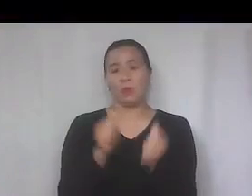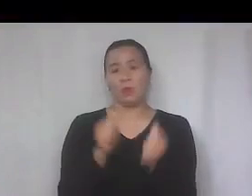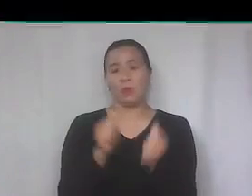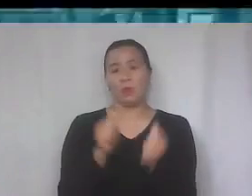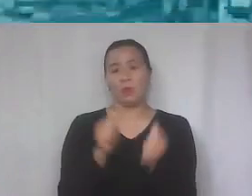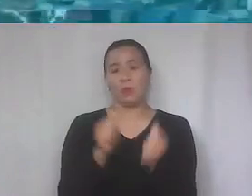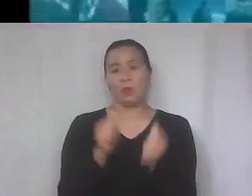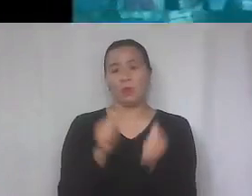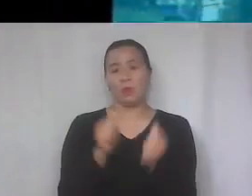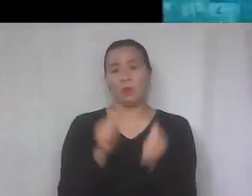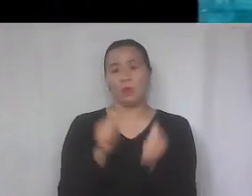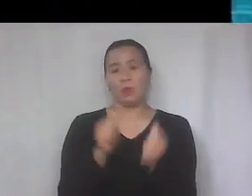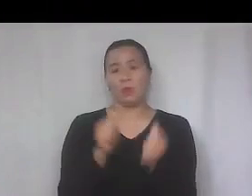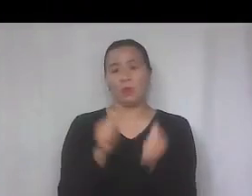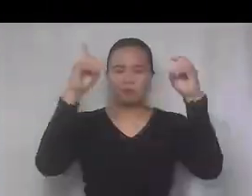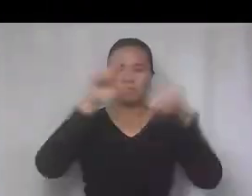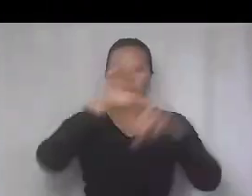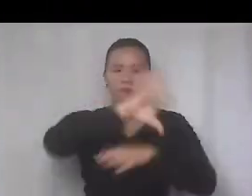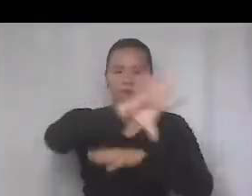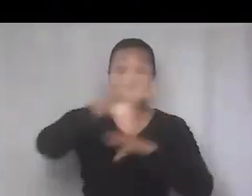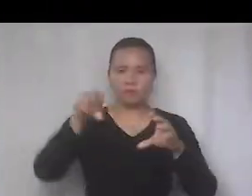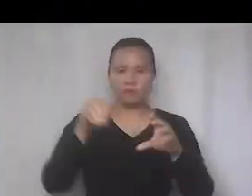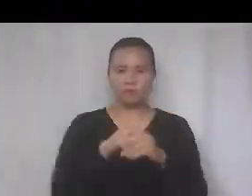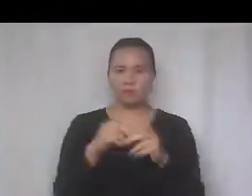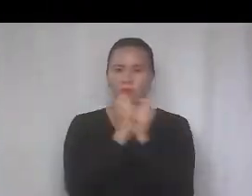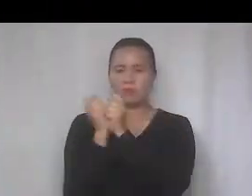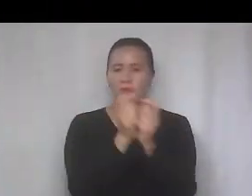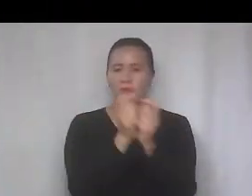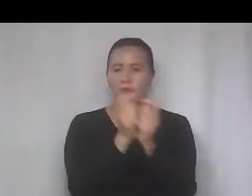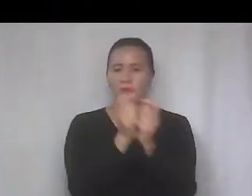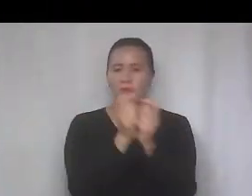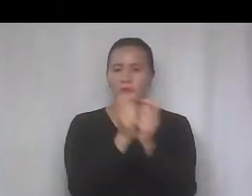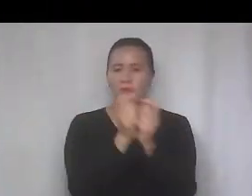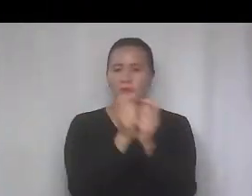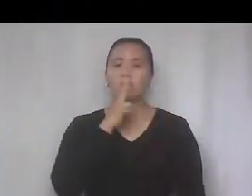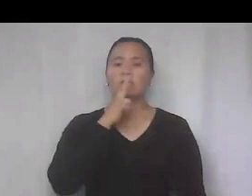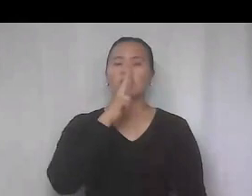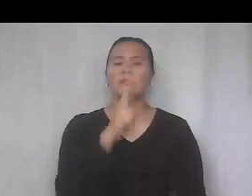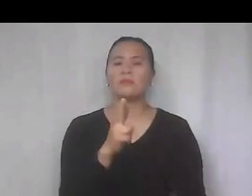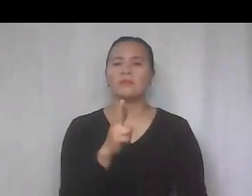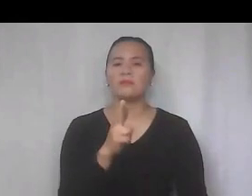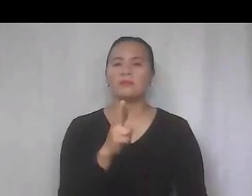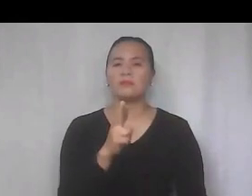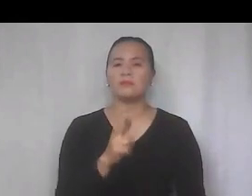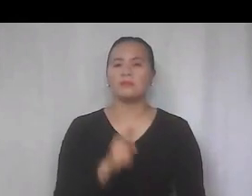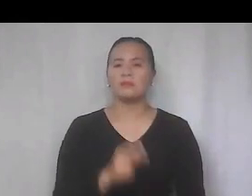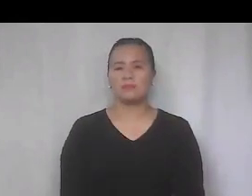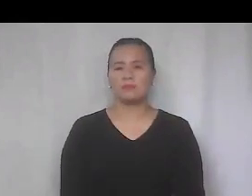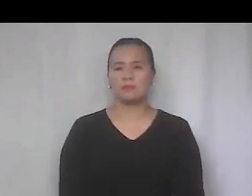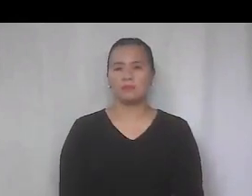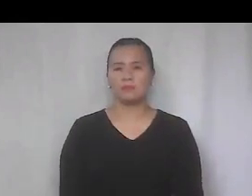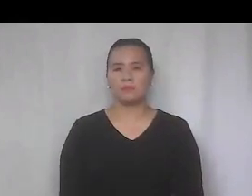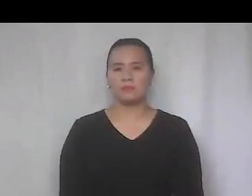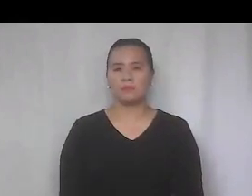together, possibility becomes reality. I want to read every book in here.